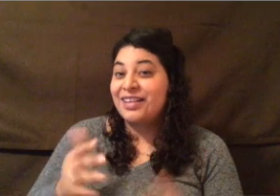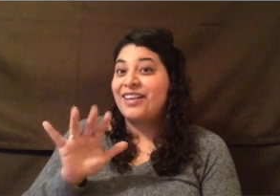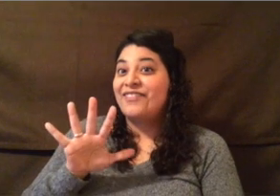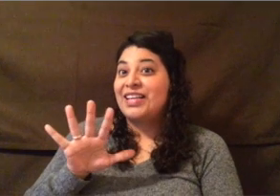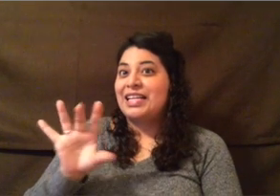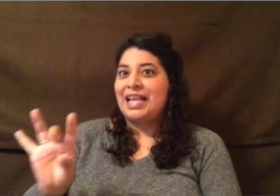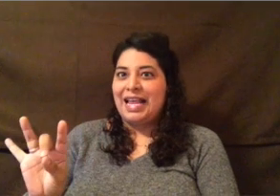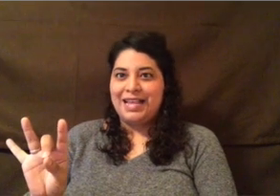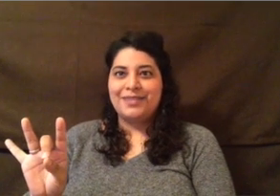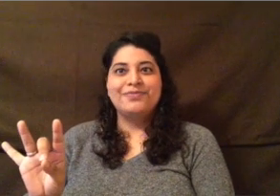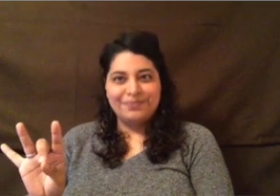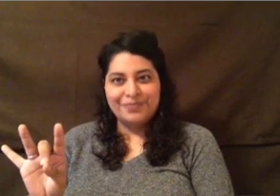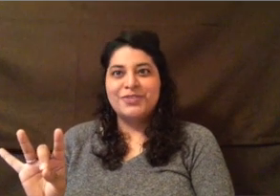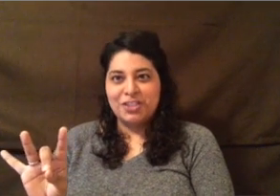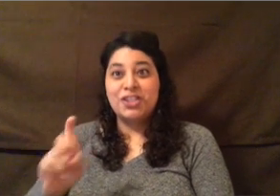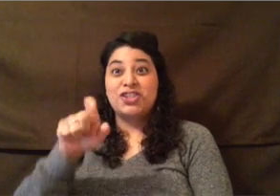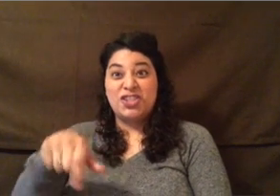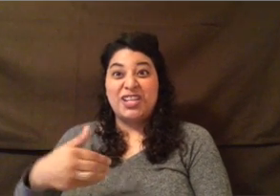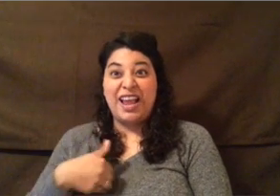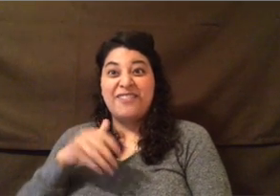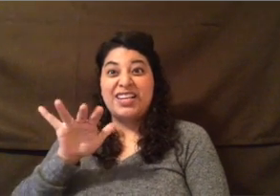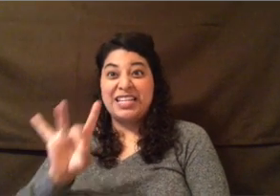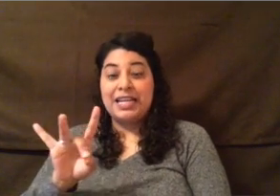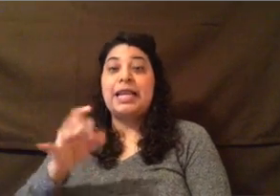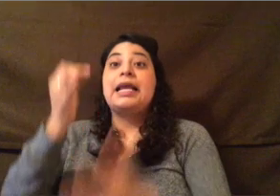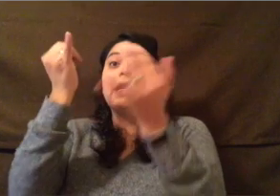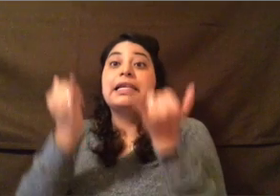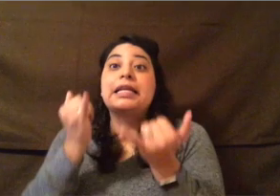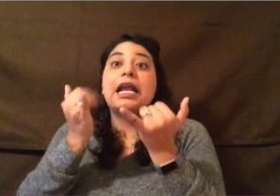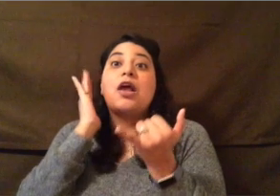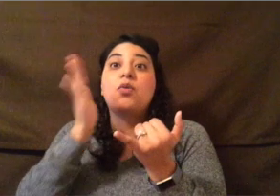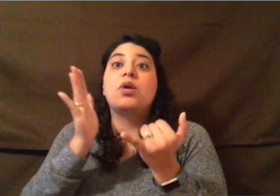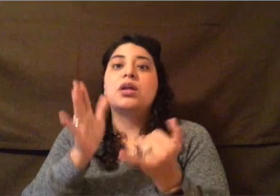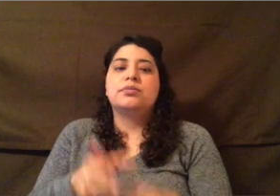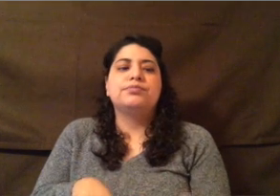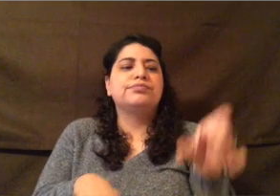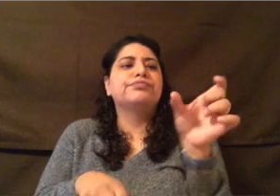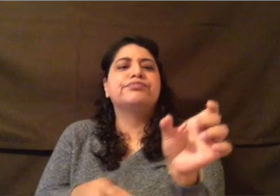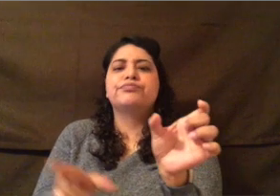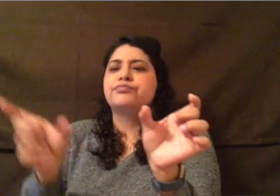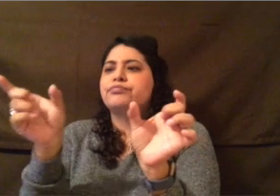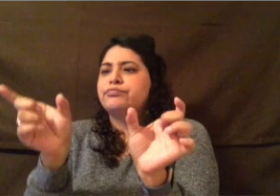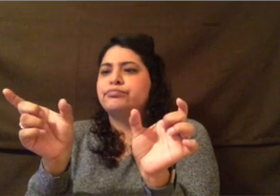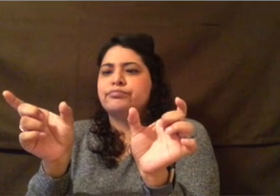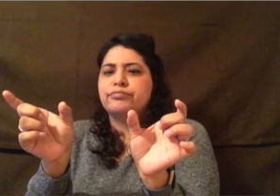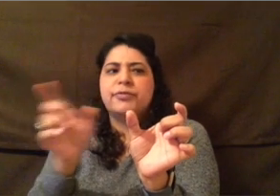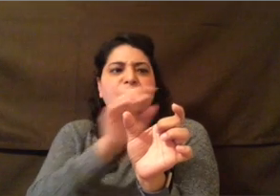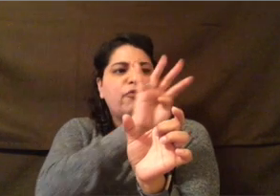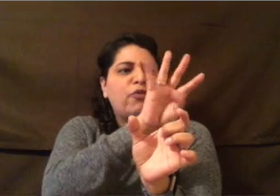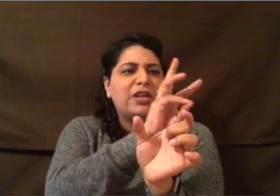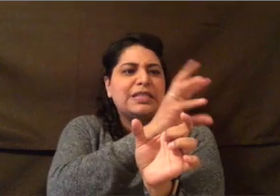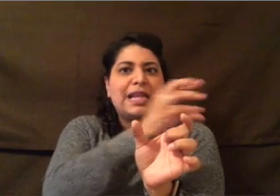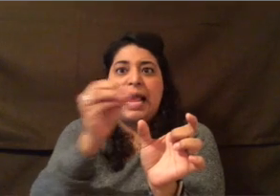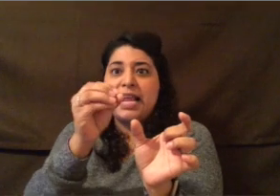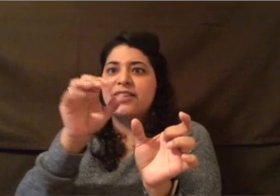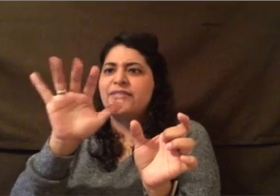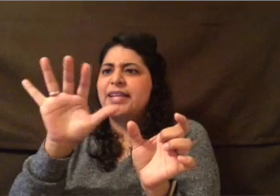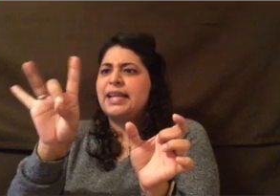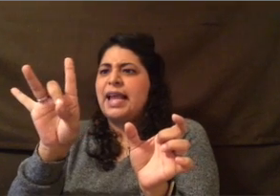58. You should have gotten 58. Now what we're going to do with these is we're going to add 46 and we're going to add 58.